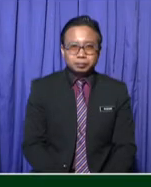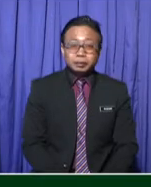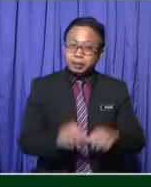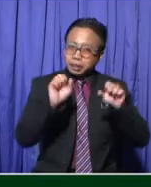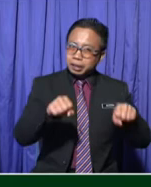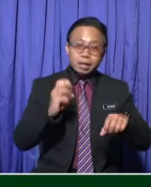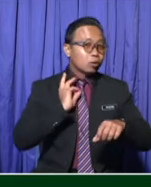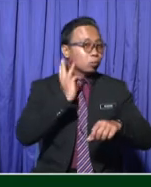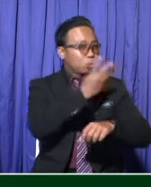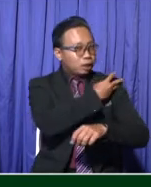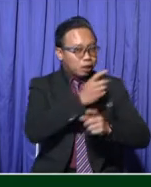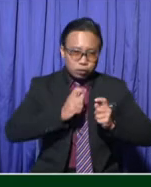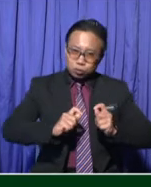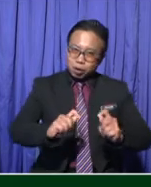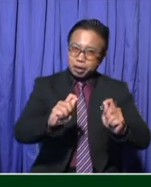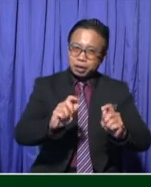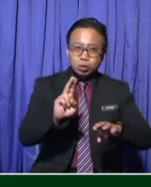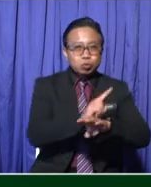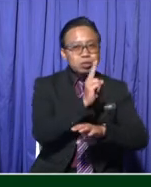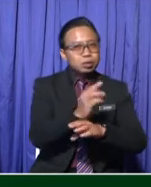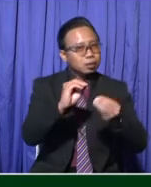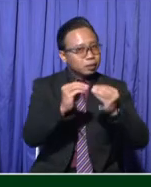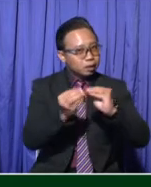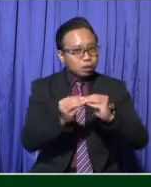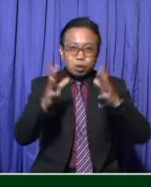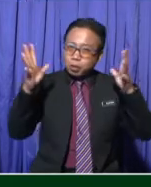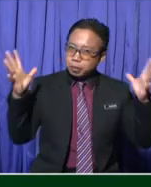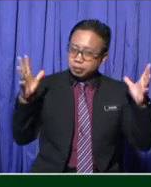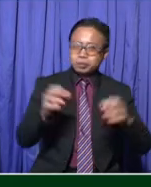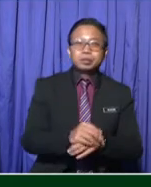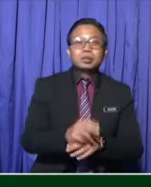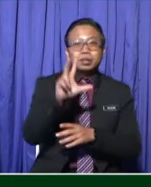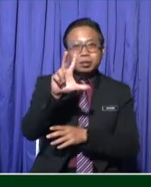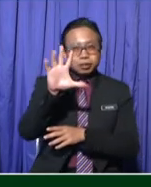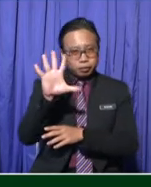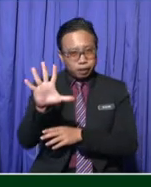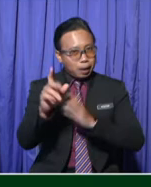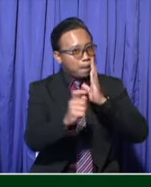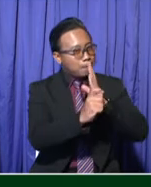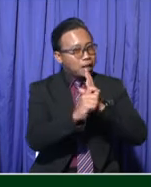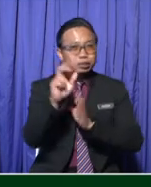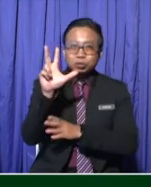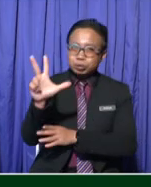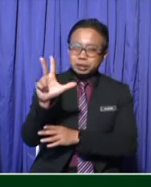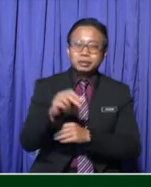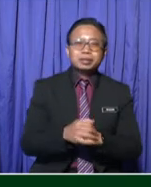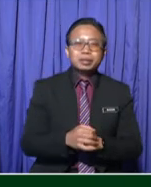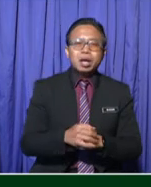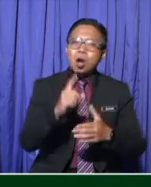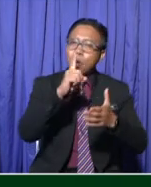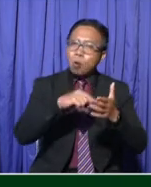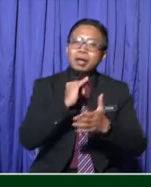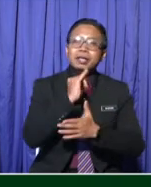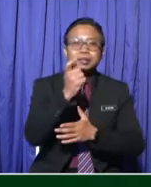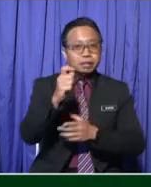Can we try using a bigger number? 35. Plus 3. What is the